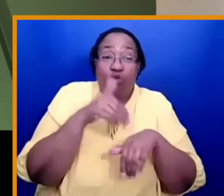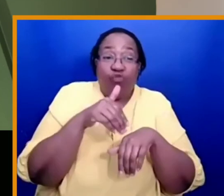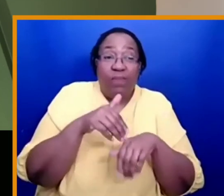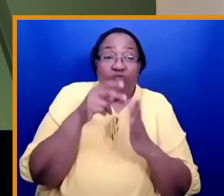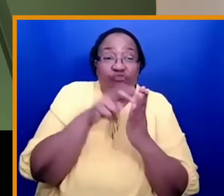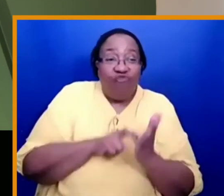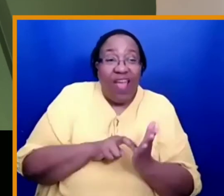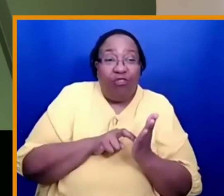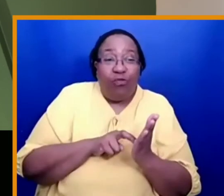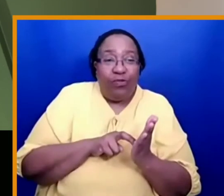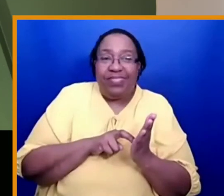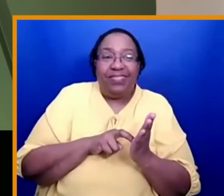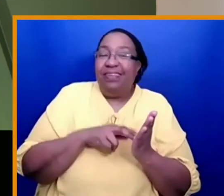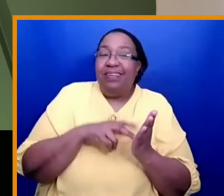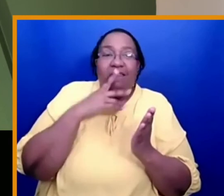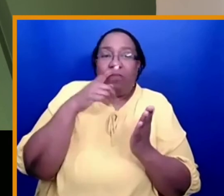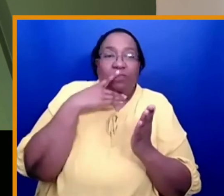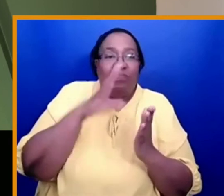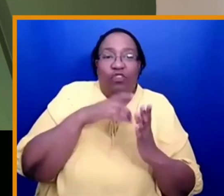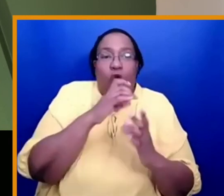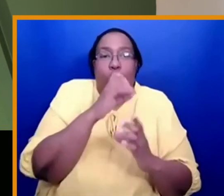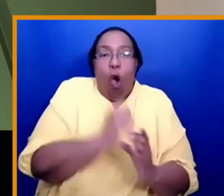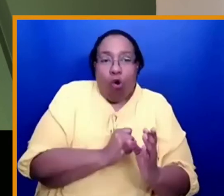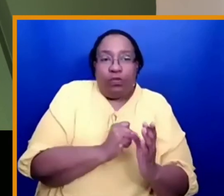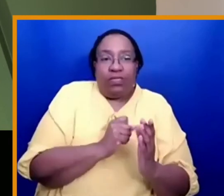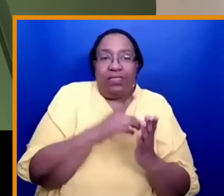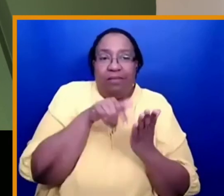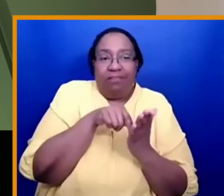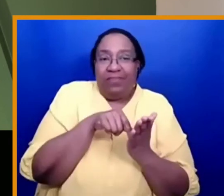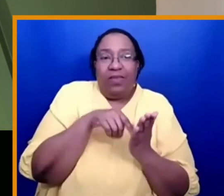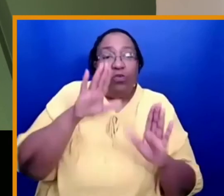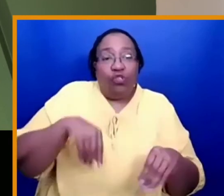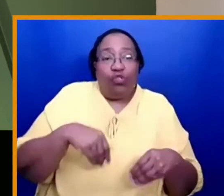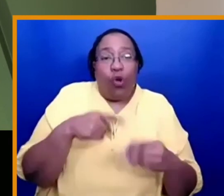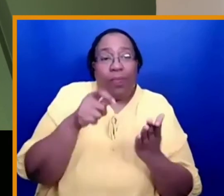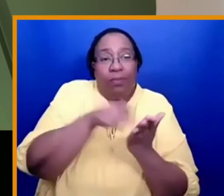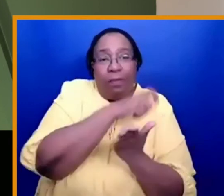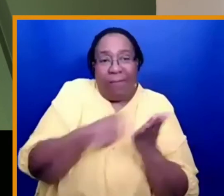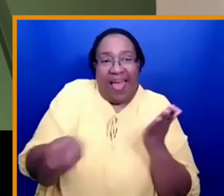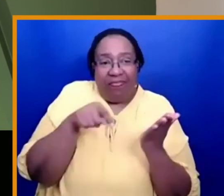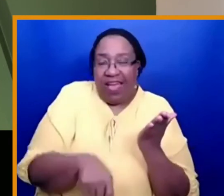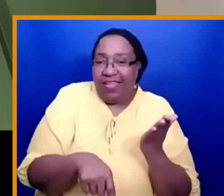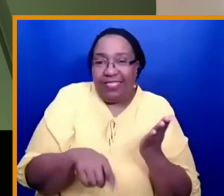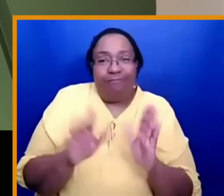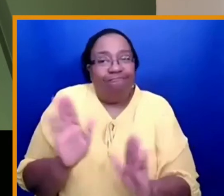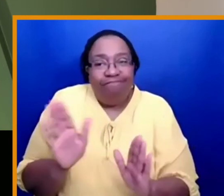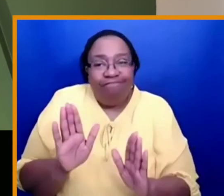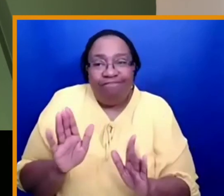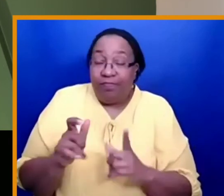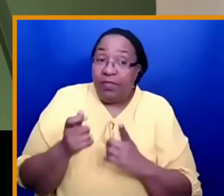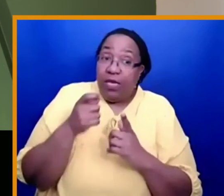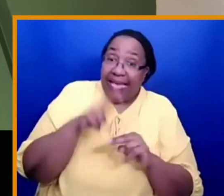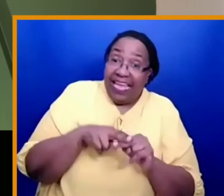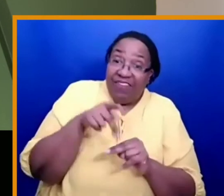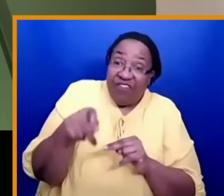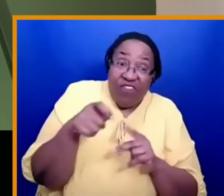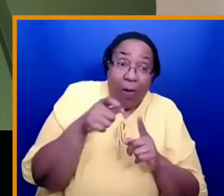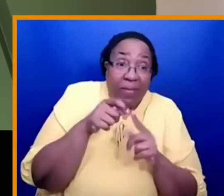currently, if you're arrested and charged but subsequently not convicted, then you may apply for the deletion of your biometric data and PNC records if you have no previous